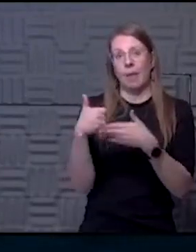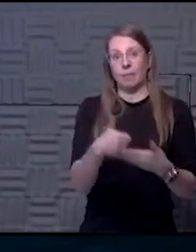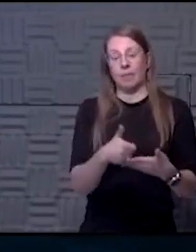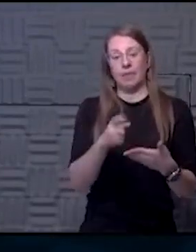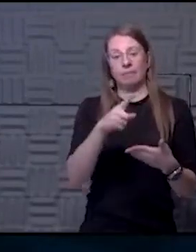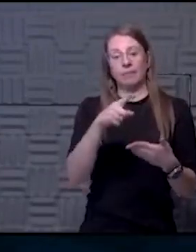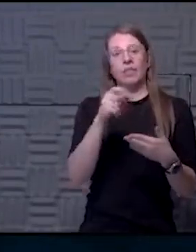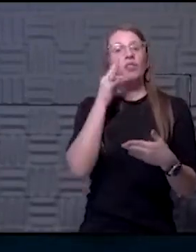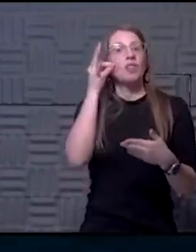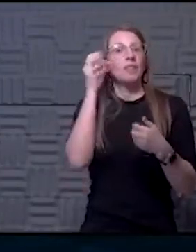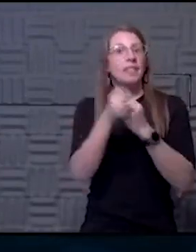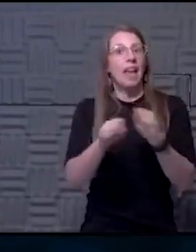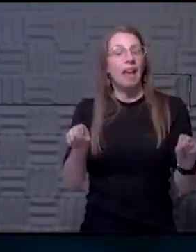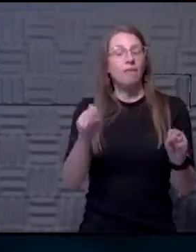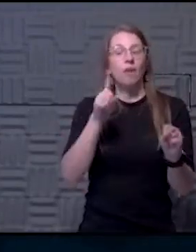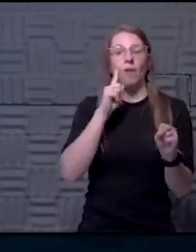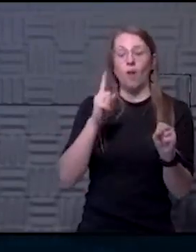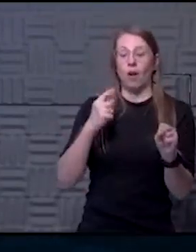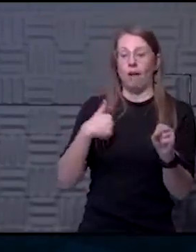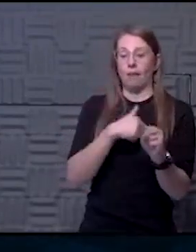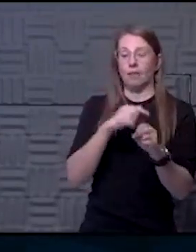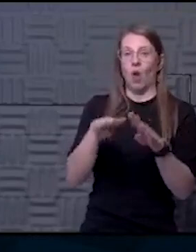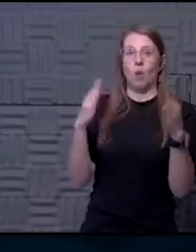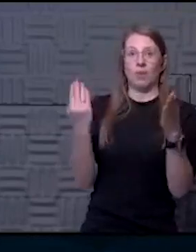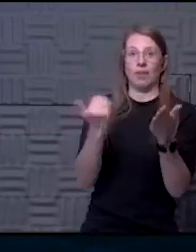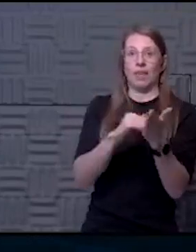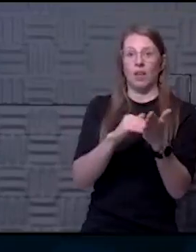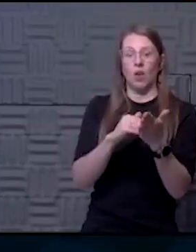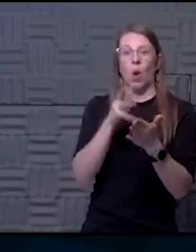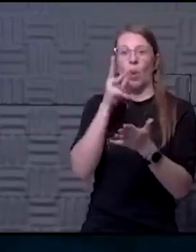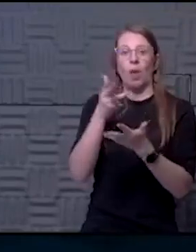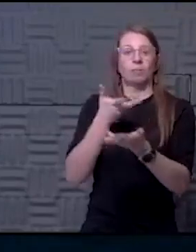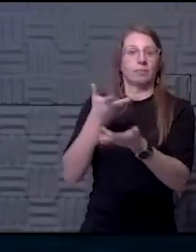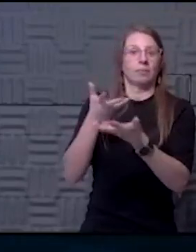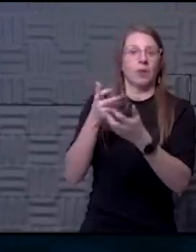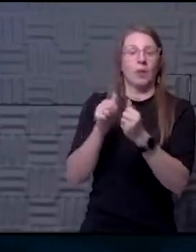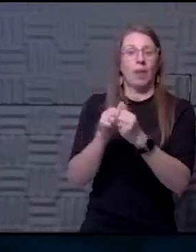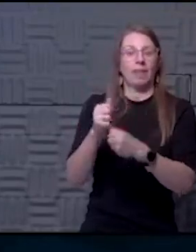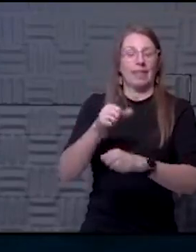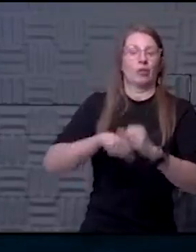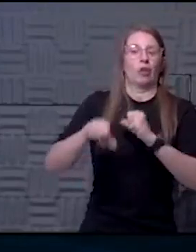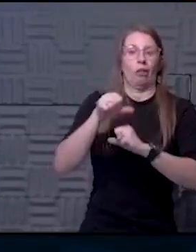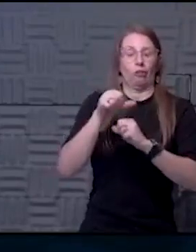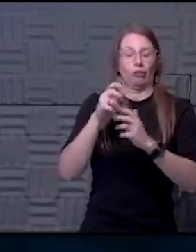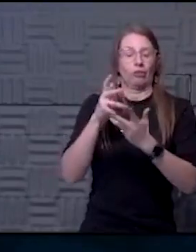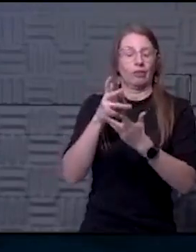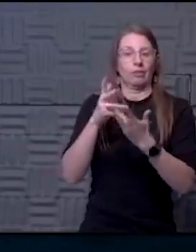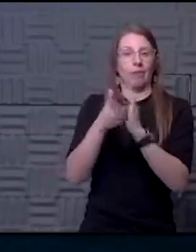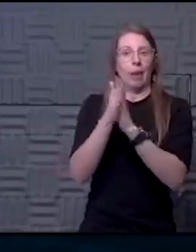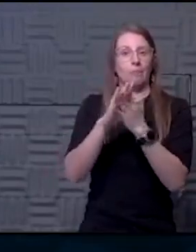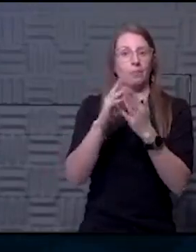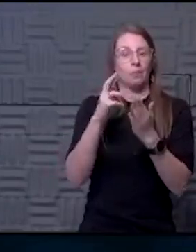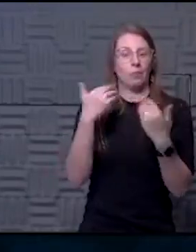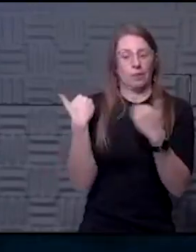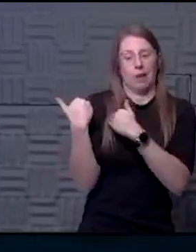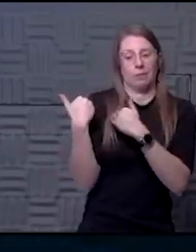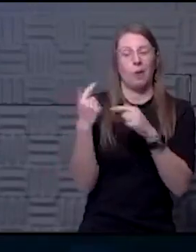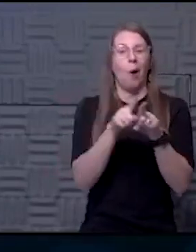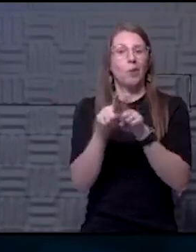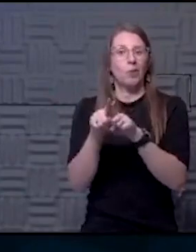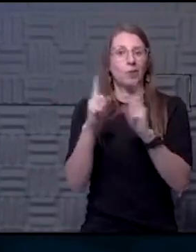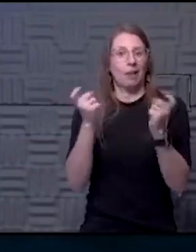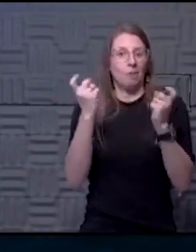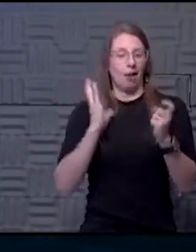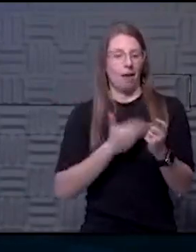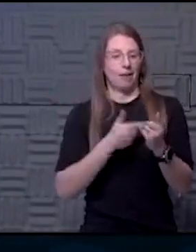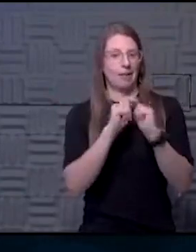our reopening strategy. We will probably all talk to each other to find a way to be responsible, but also to make sure that we celebrate our